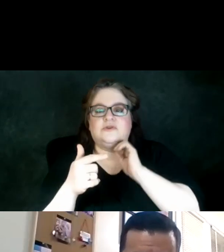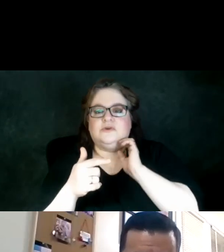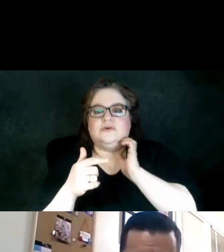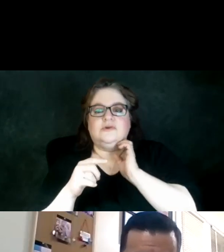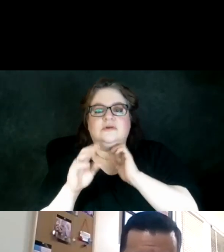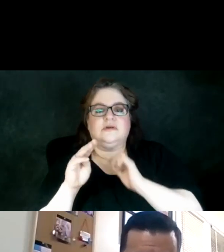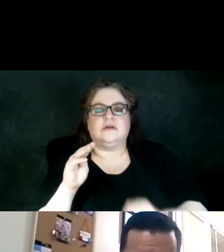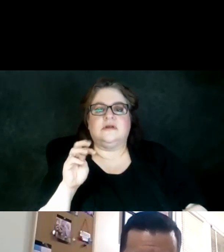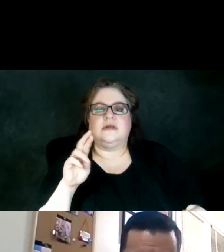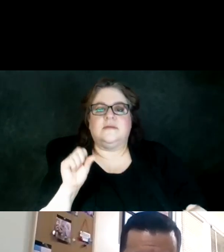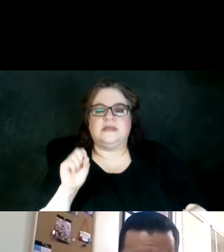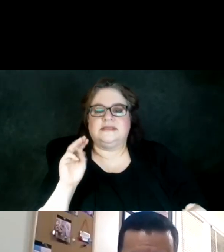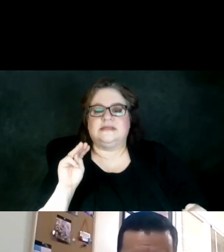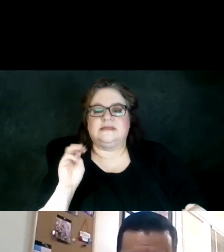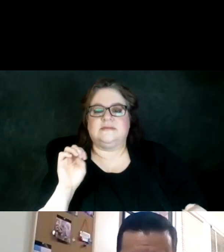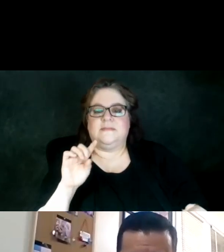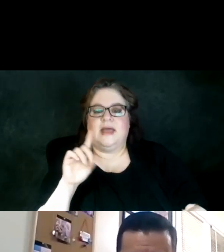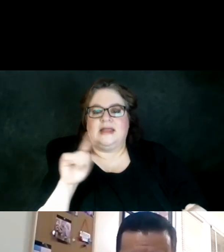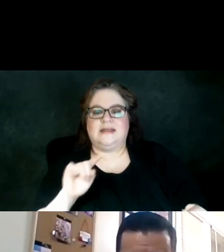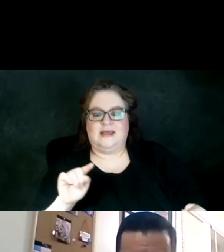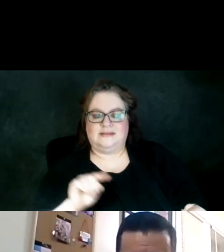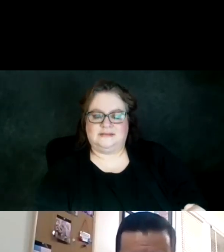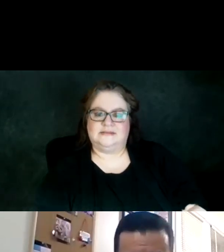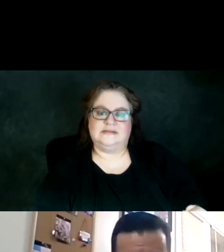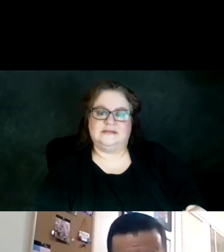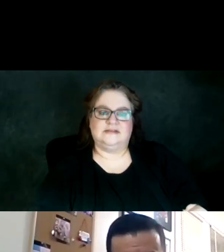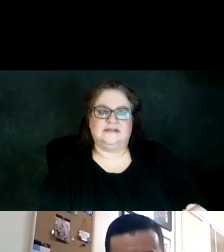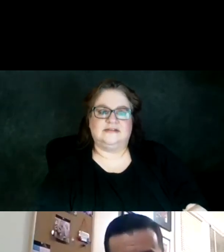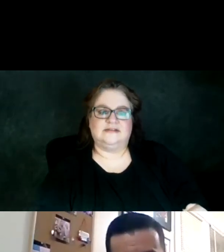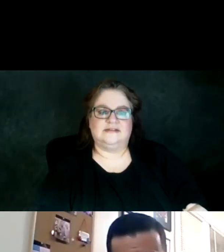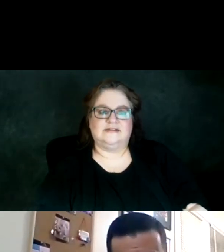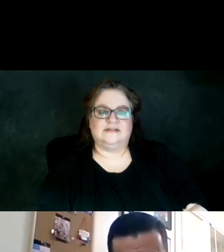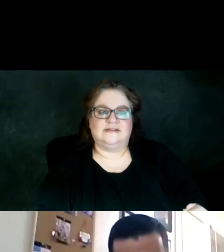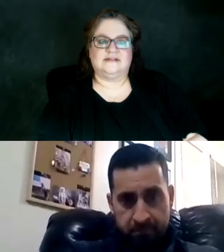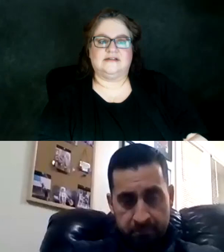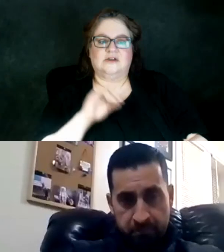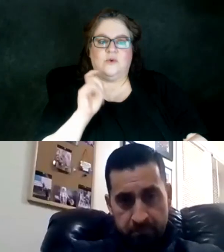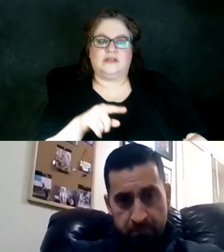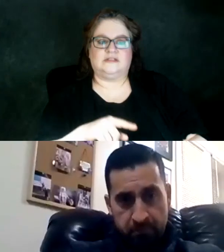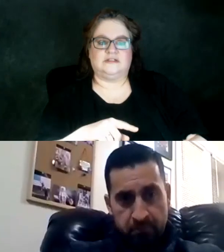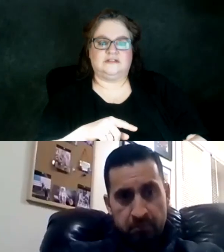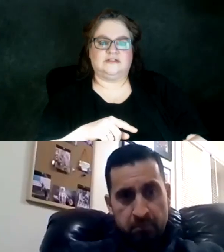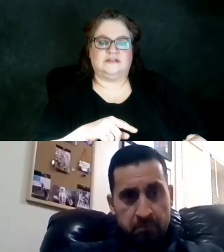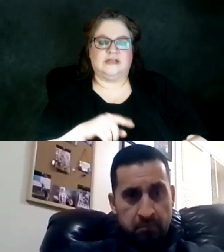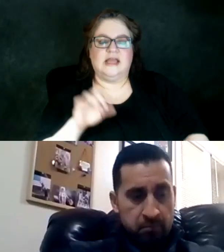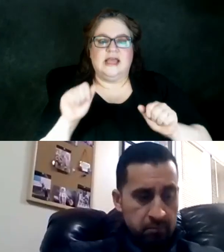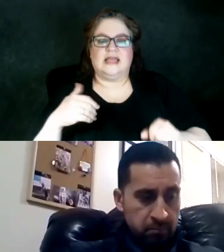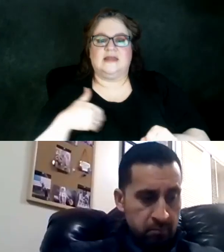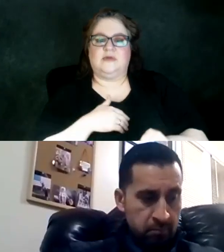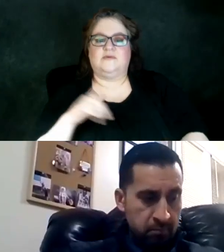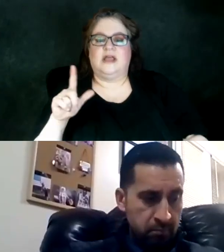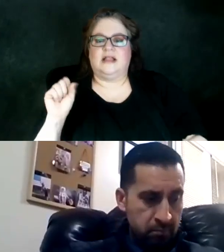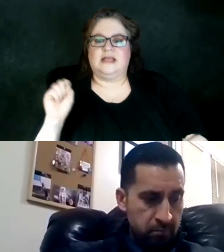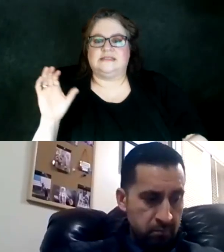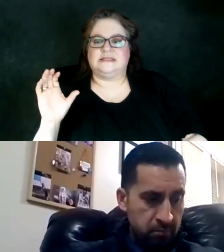Mrs. Mendez. Mrs. Mendez, the question for you: can members of the